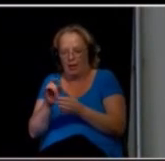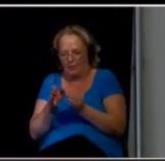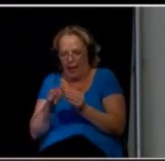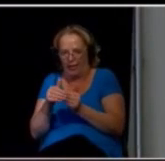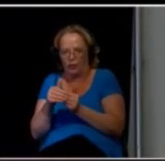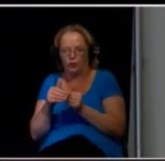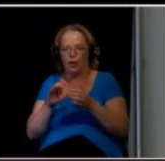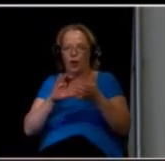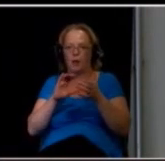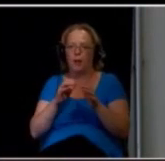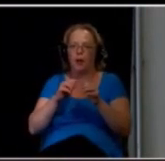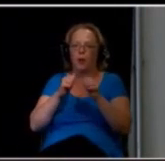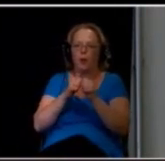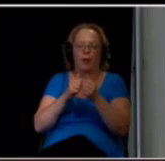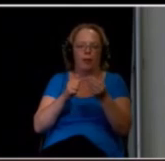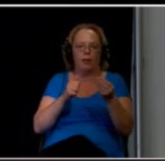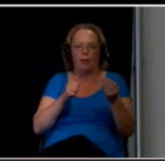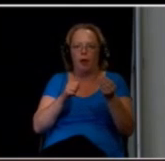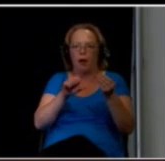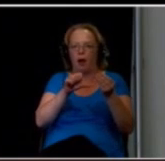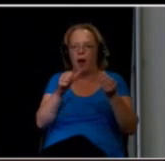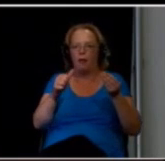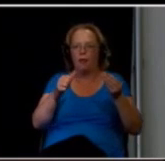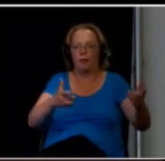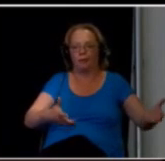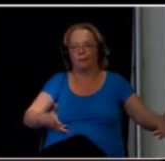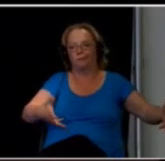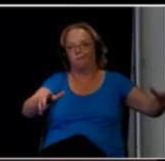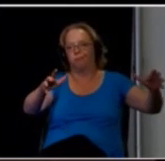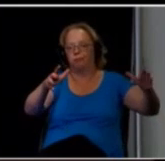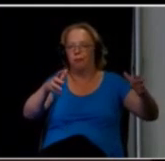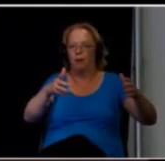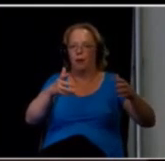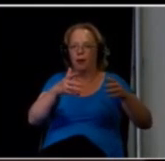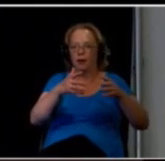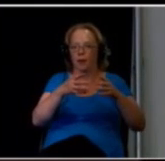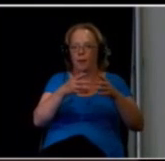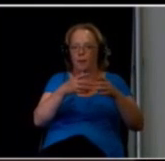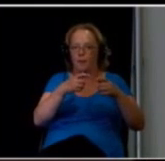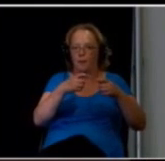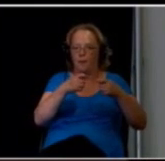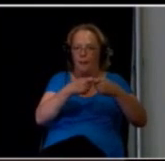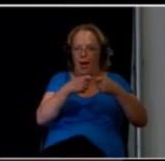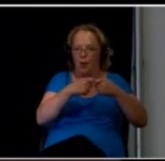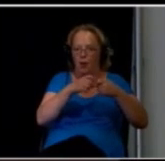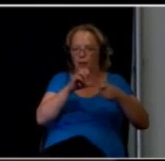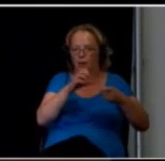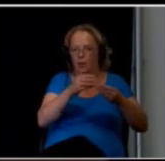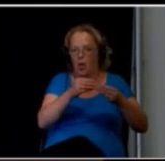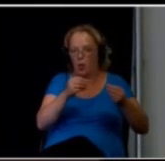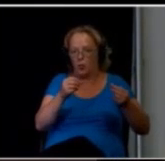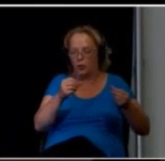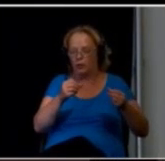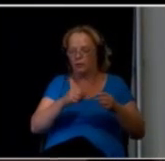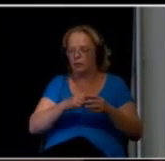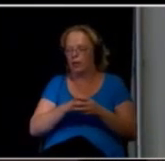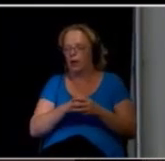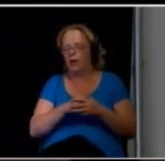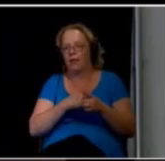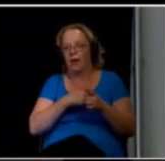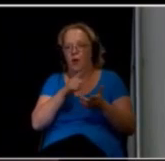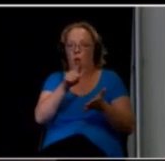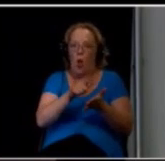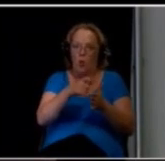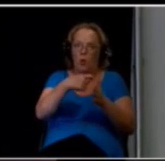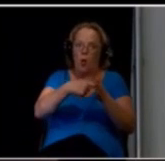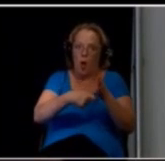As compared to some of the other battery solutions, which, although they have a theoretically low cost per kilowatt hour, although